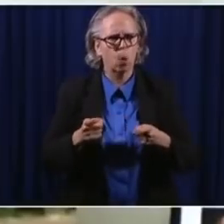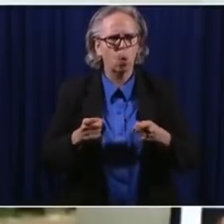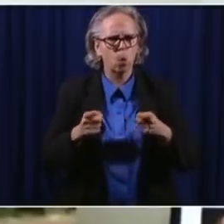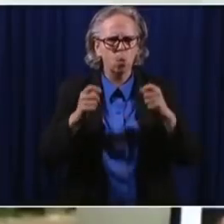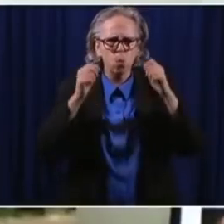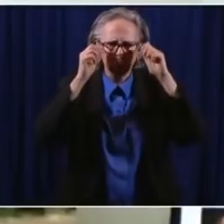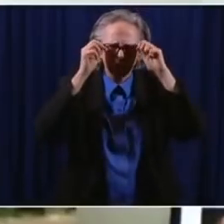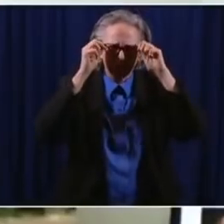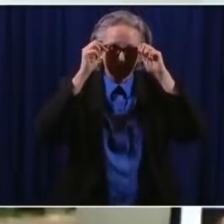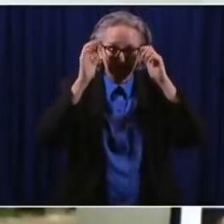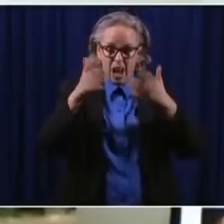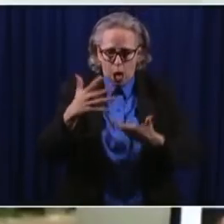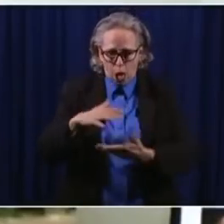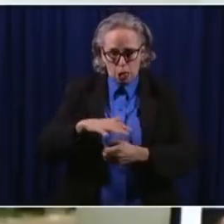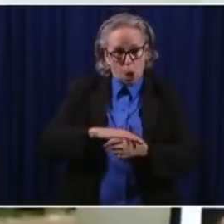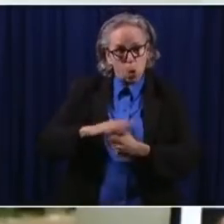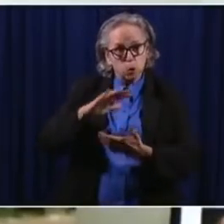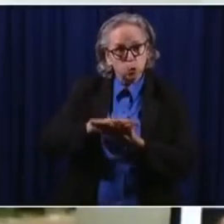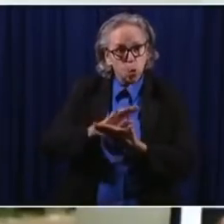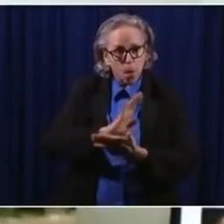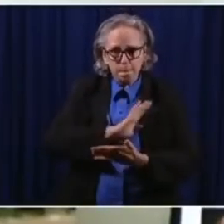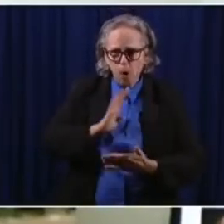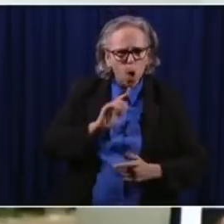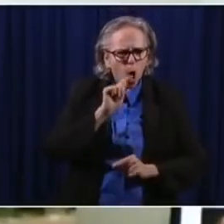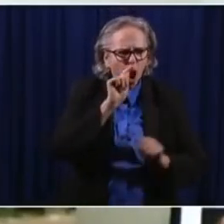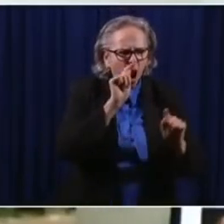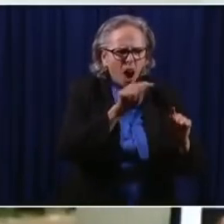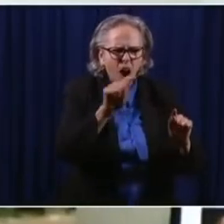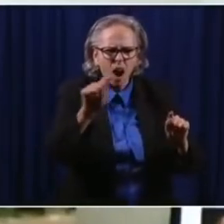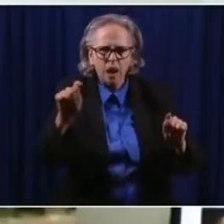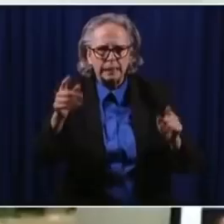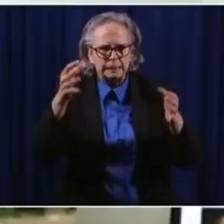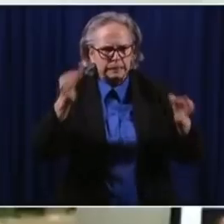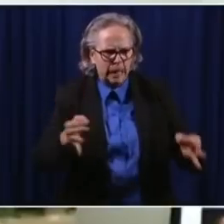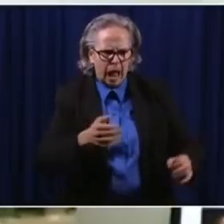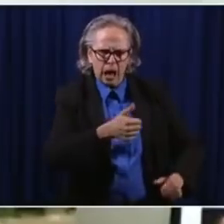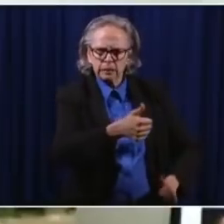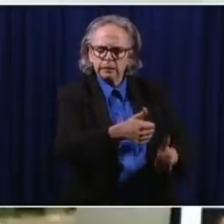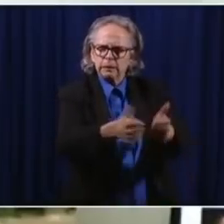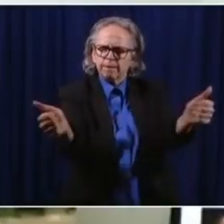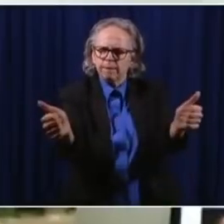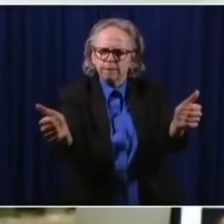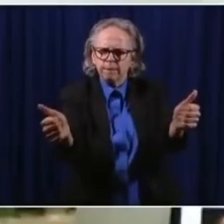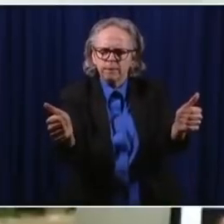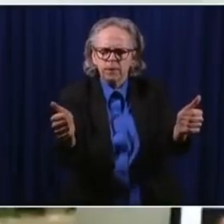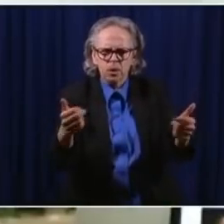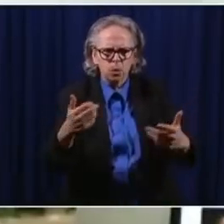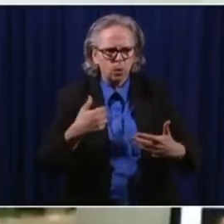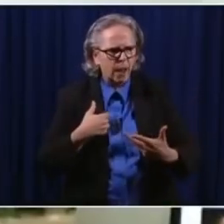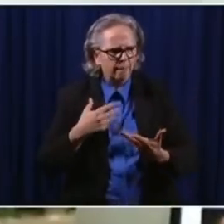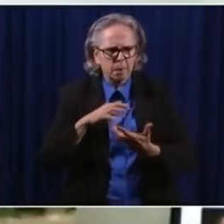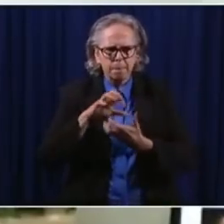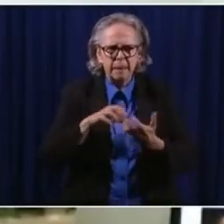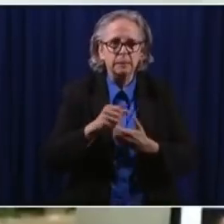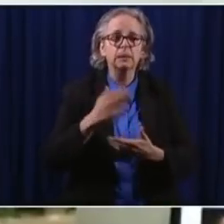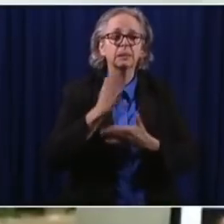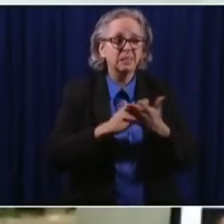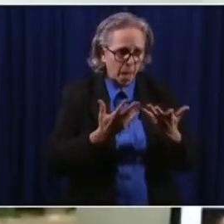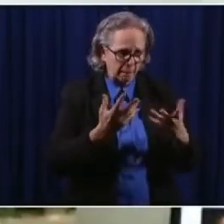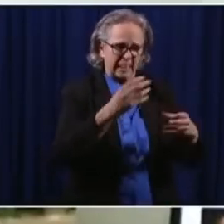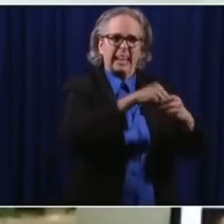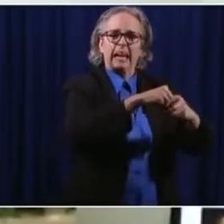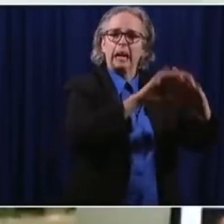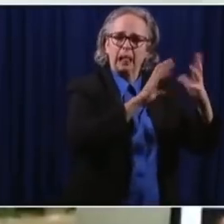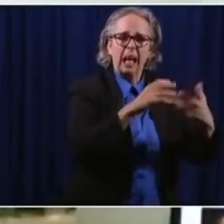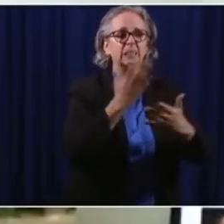the entire gamut here in Clark County. We have a couple of districts that are fully remote. We have a couple of districts that are